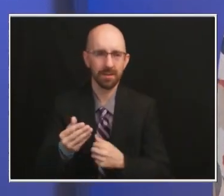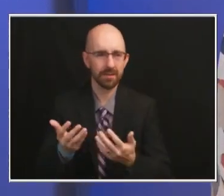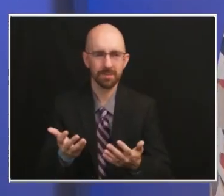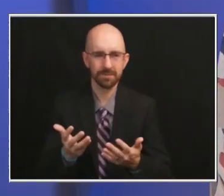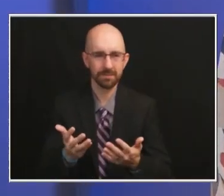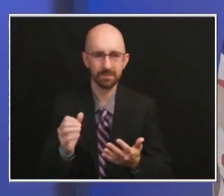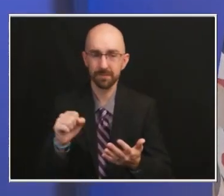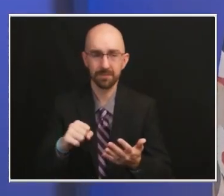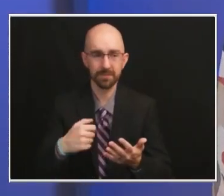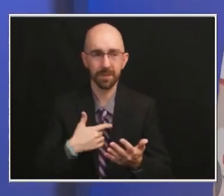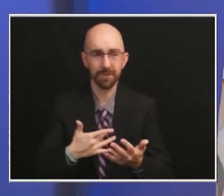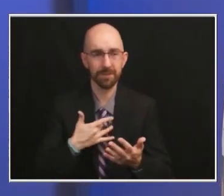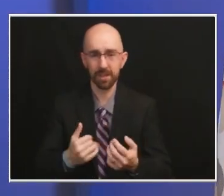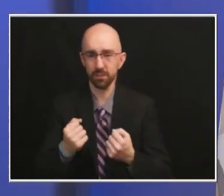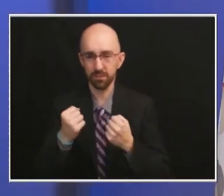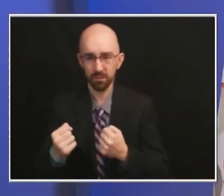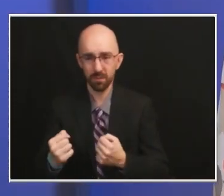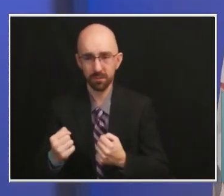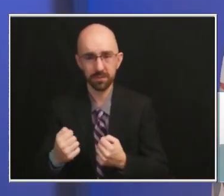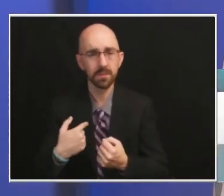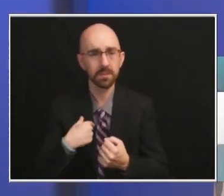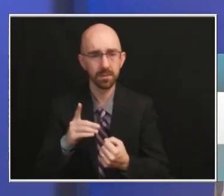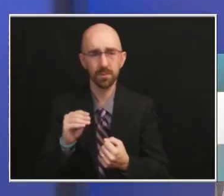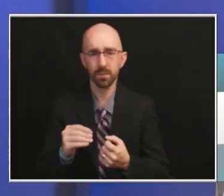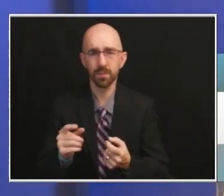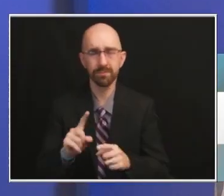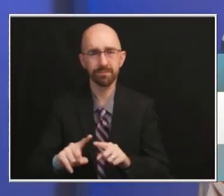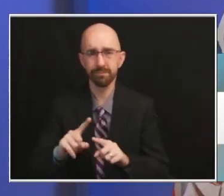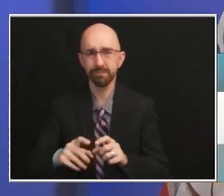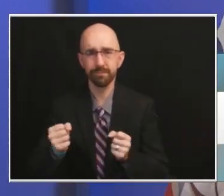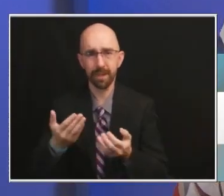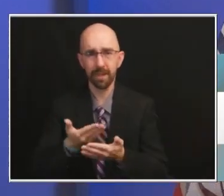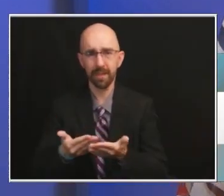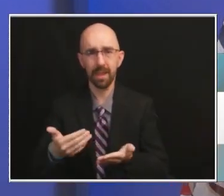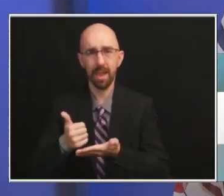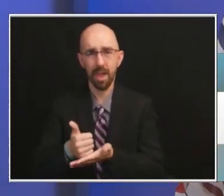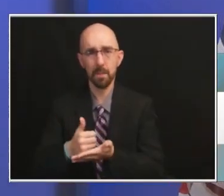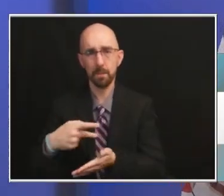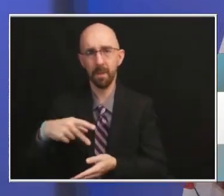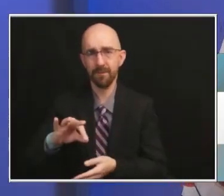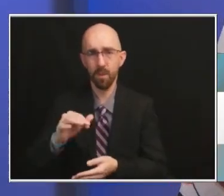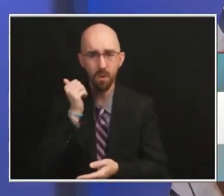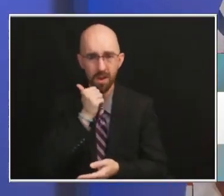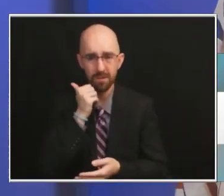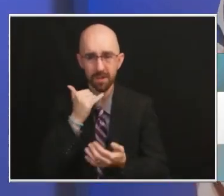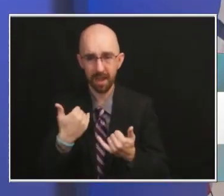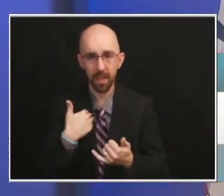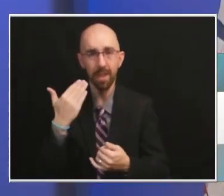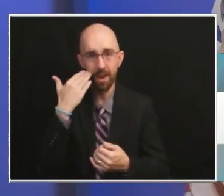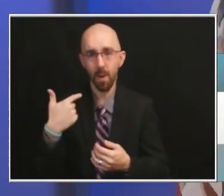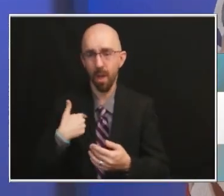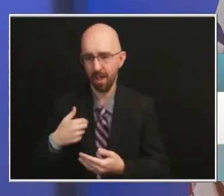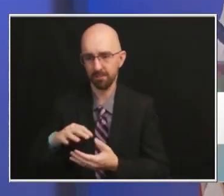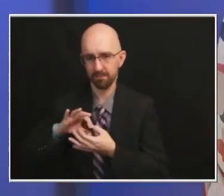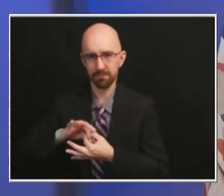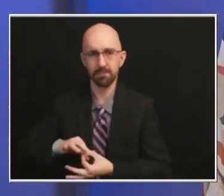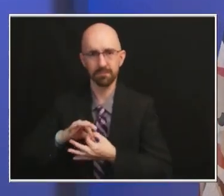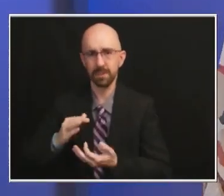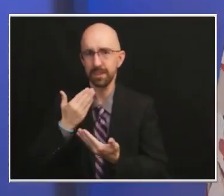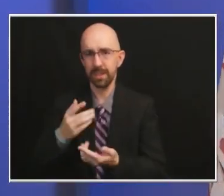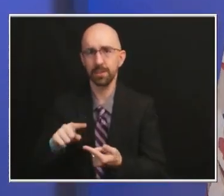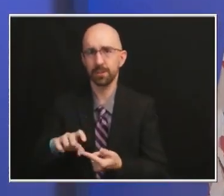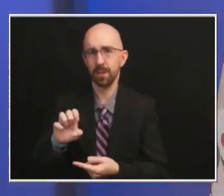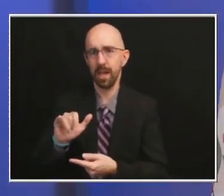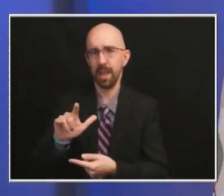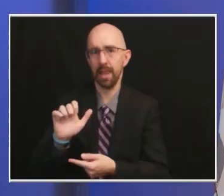feeling strong. I do so many things that help my pelvic floor every day now that I know I'm engaging it, thanks to Eileen.